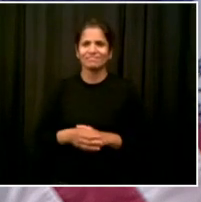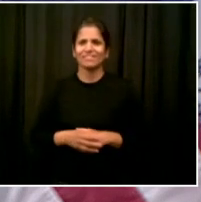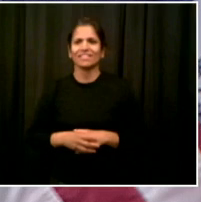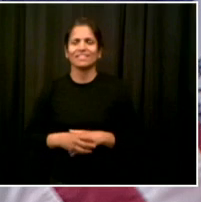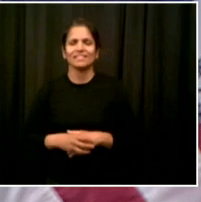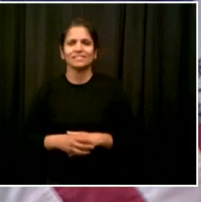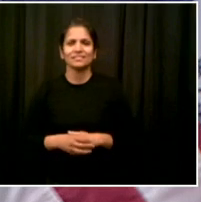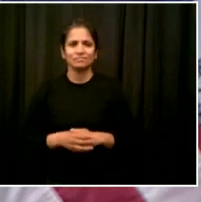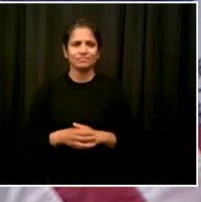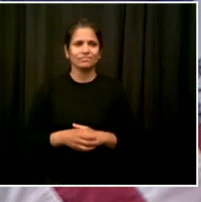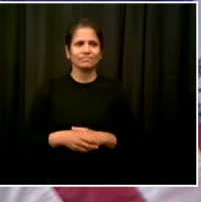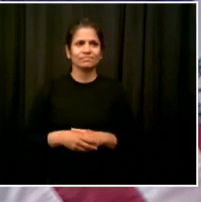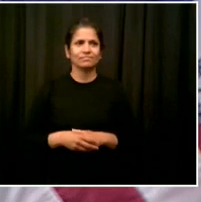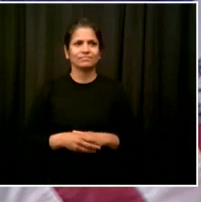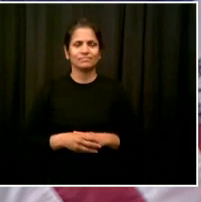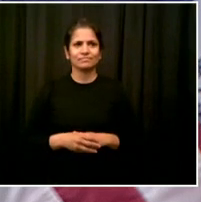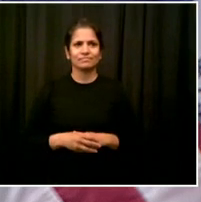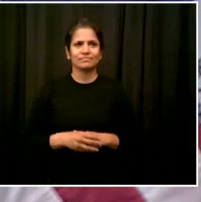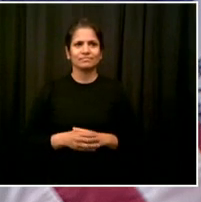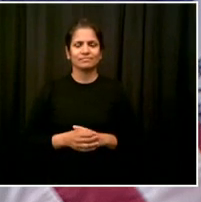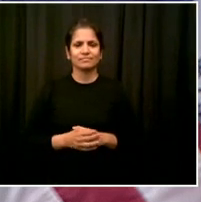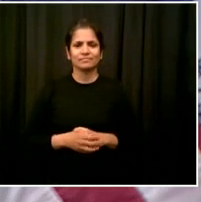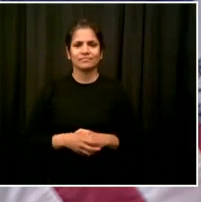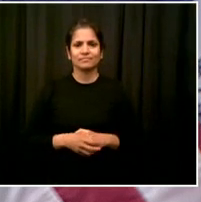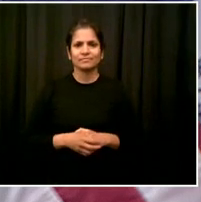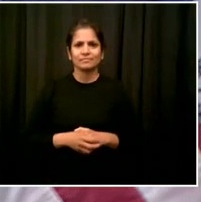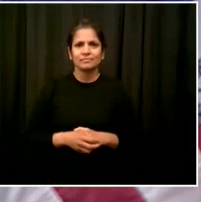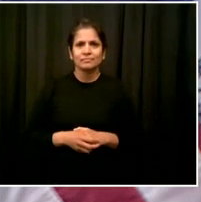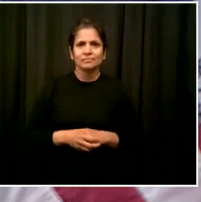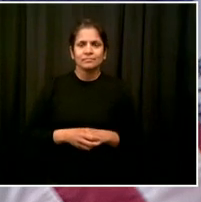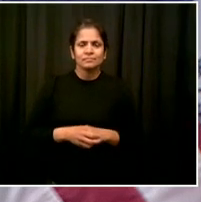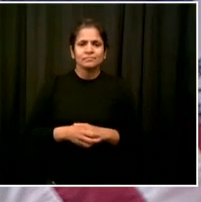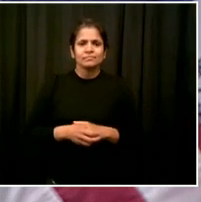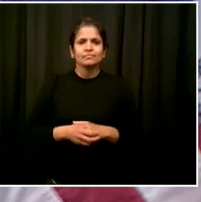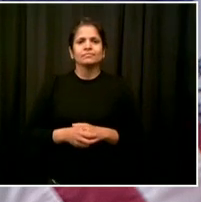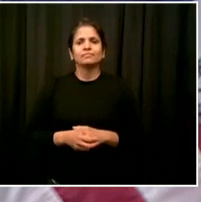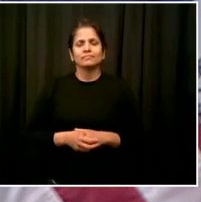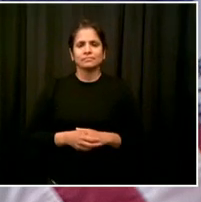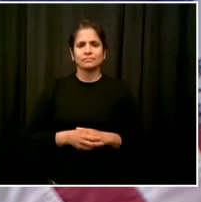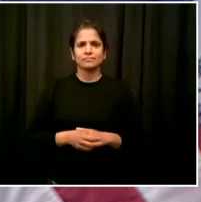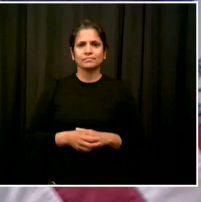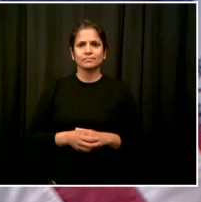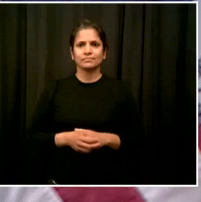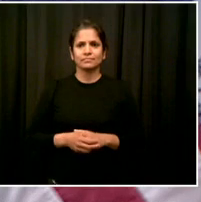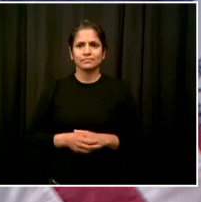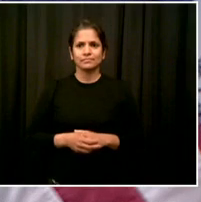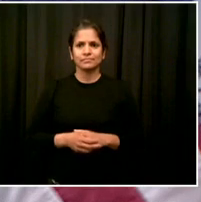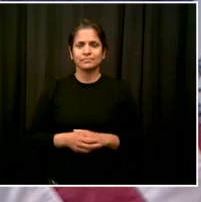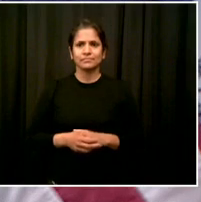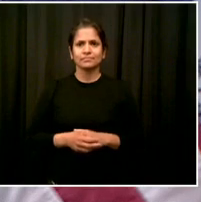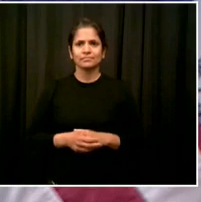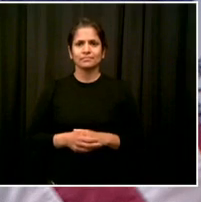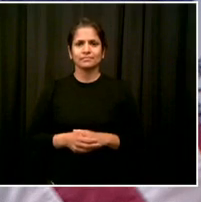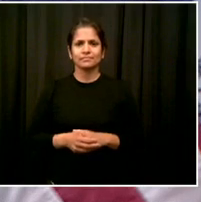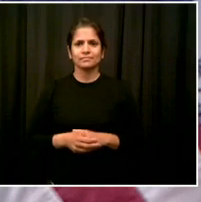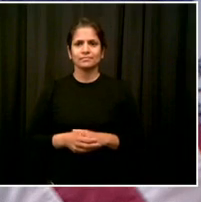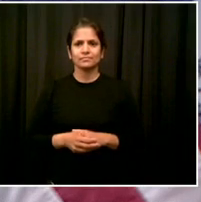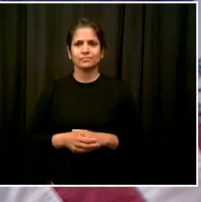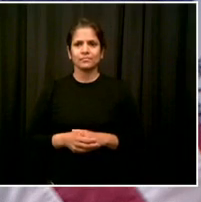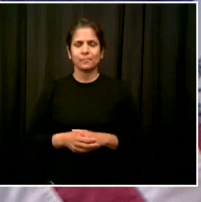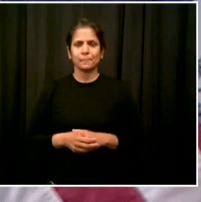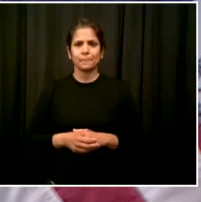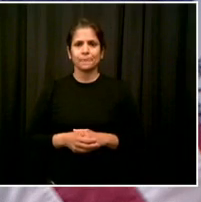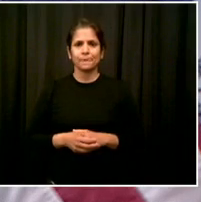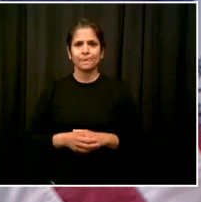Y vamos a seguir apoyando a cada neoyorquino que necesita ayuda en esta crisis. Si